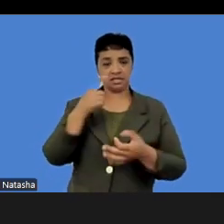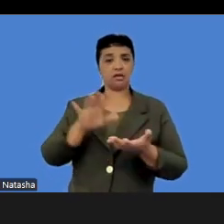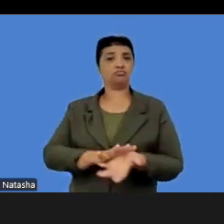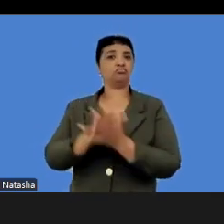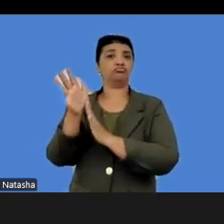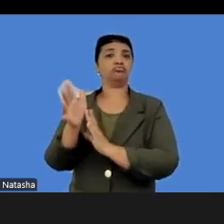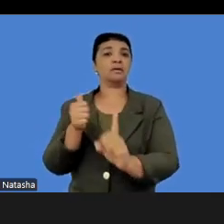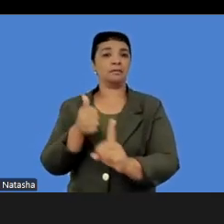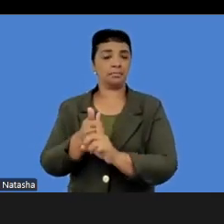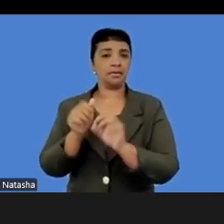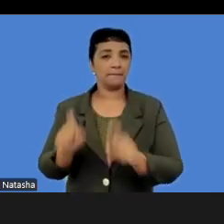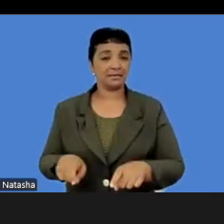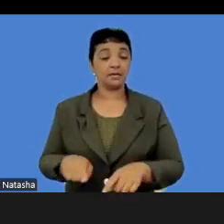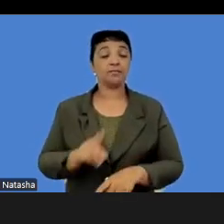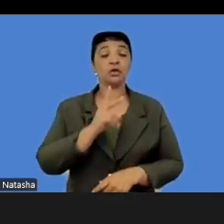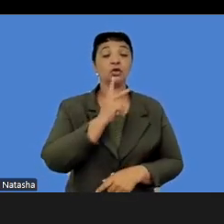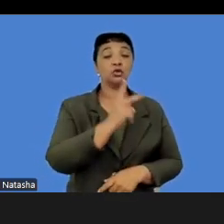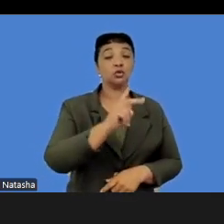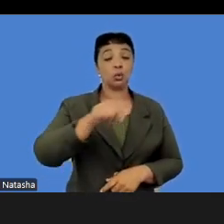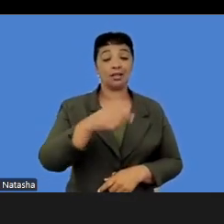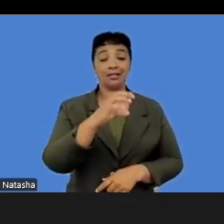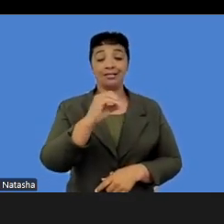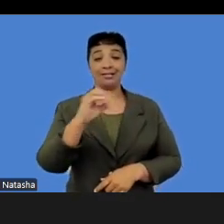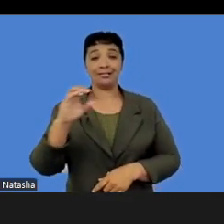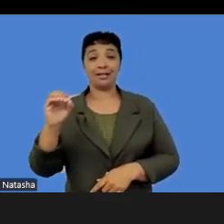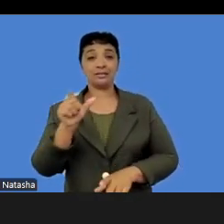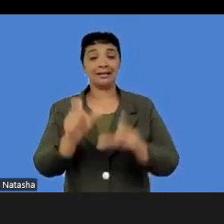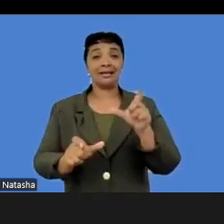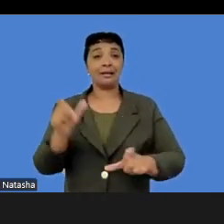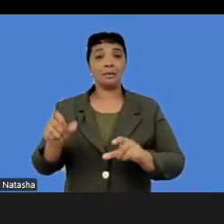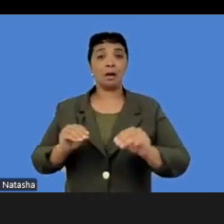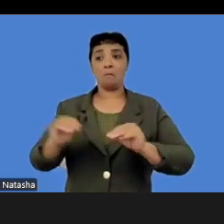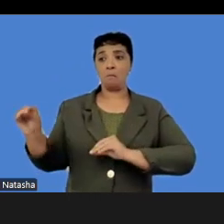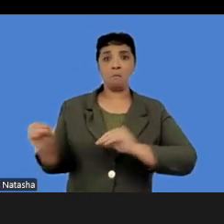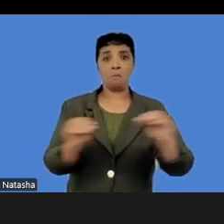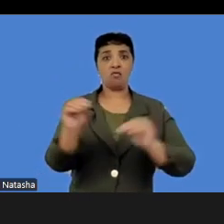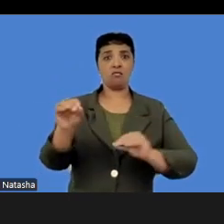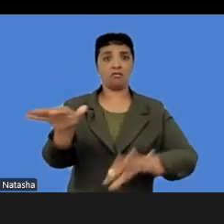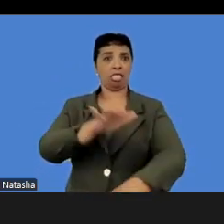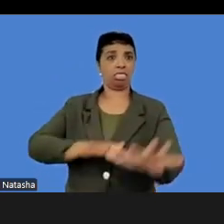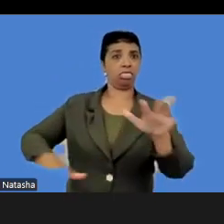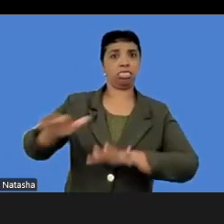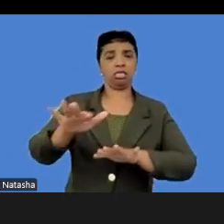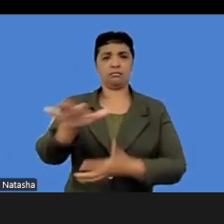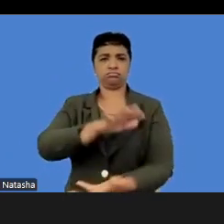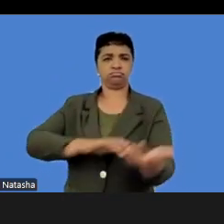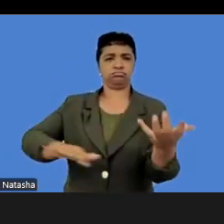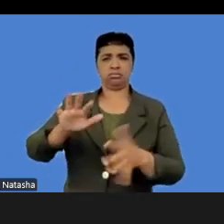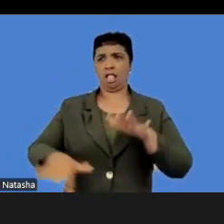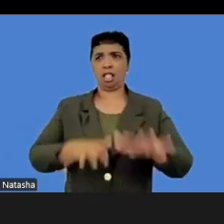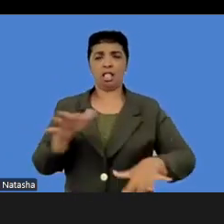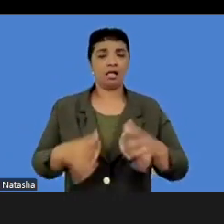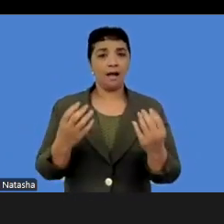that had 2,000 people moved in a rather chaotic sense. These mental health care users